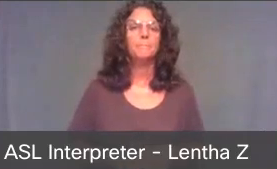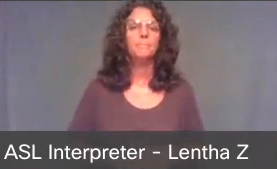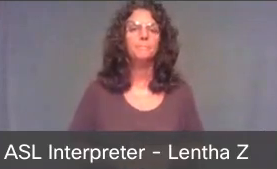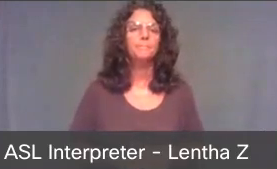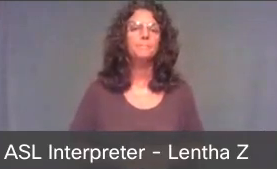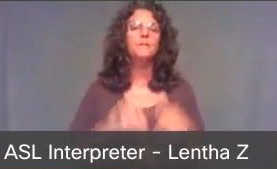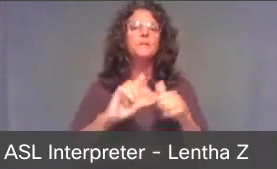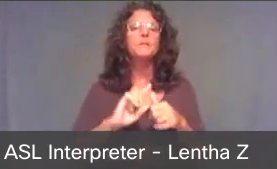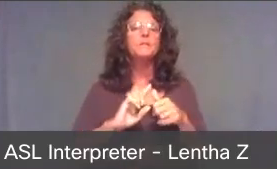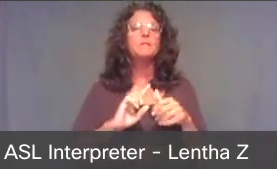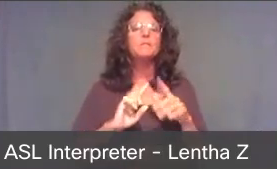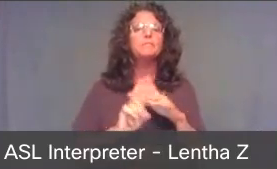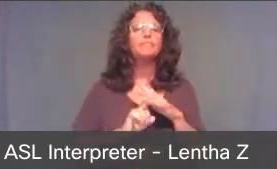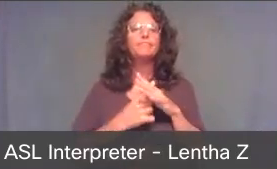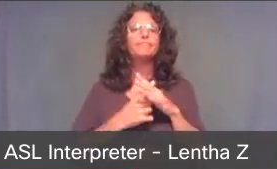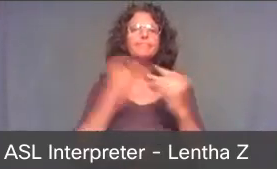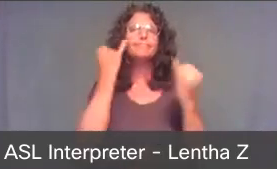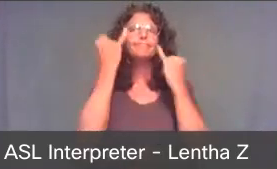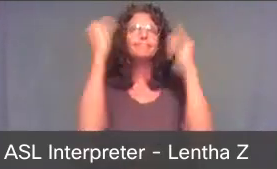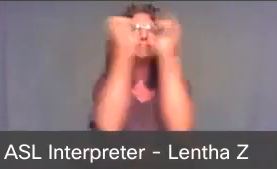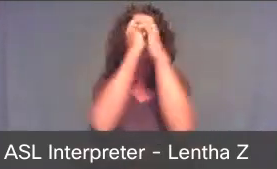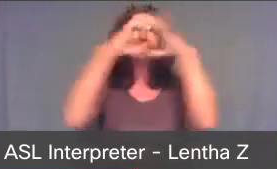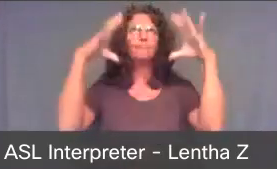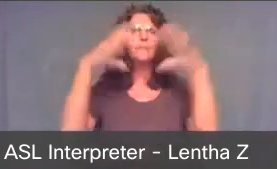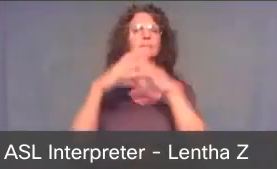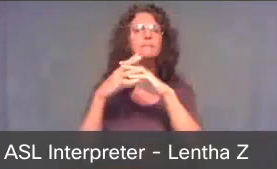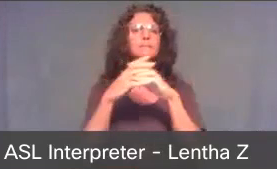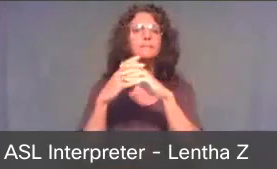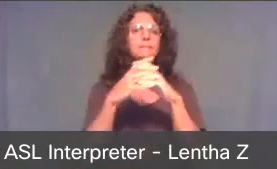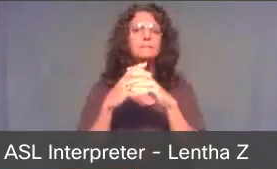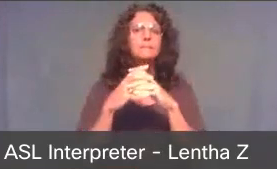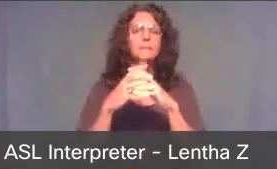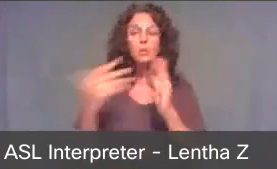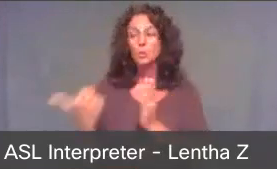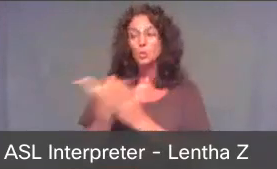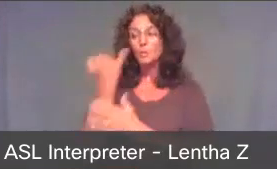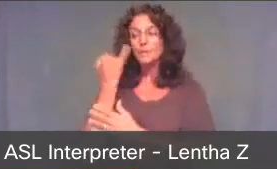we'll start with the idea of intersectionality. It's not necessarily a new idea, although it